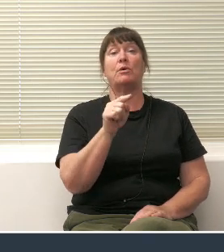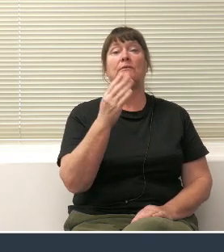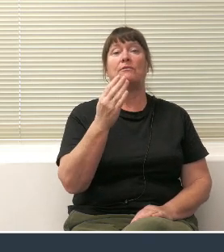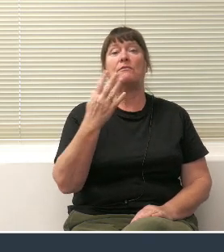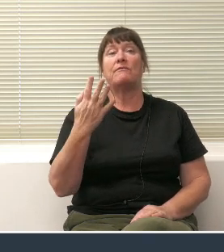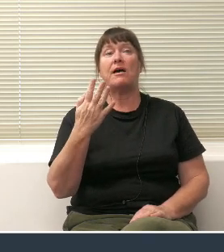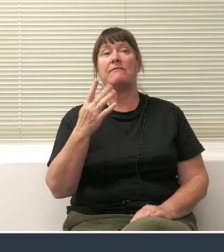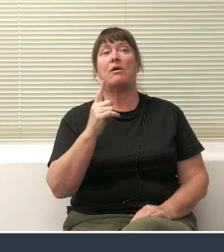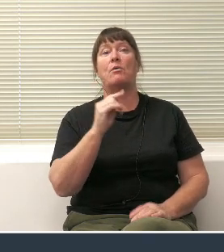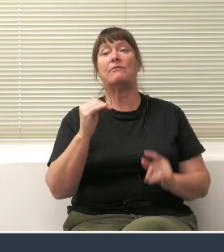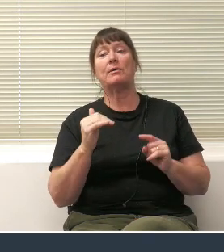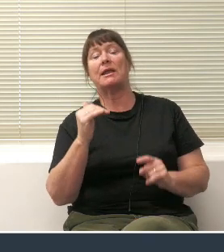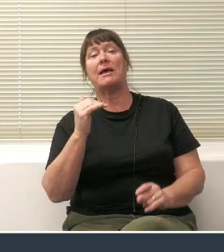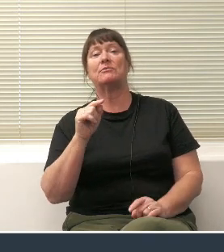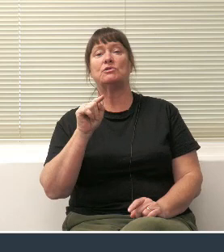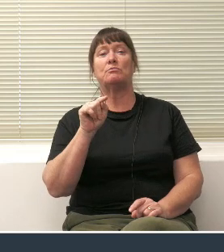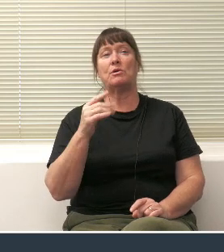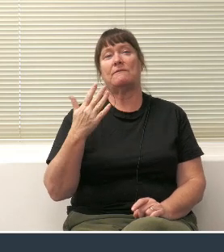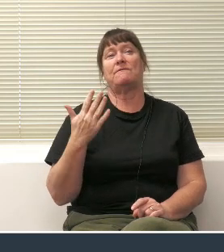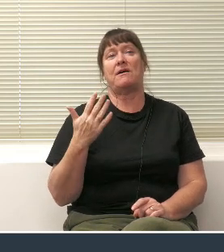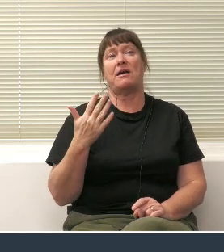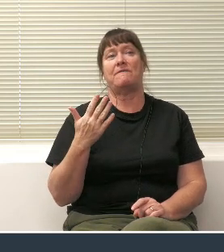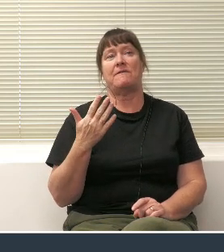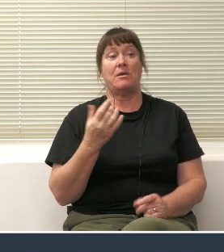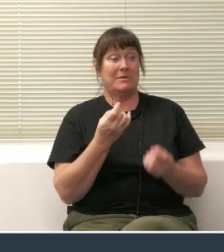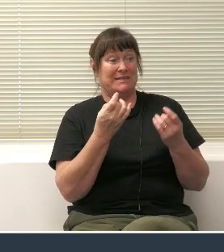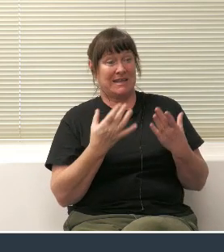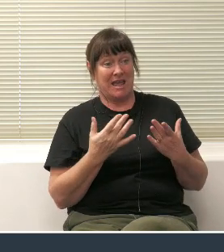went to 0.5 and that small amount started that fund